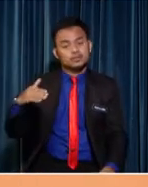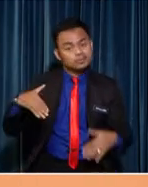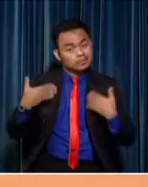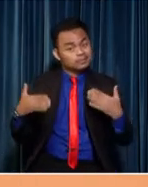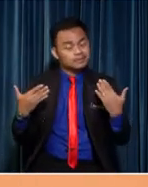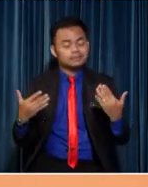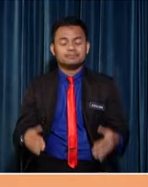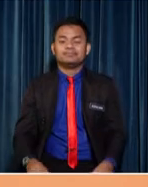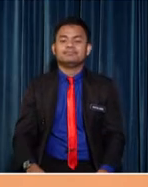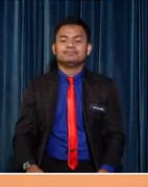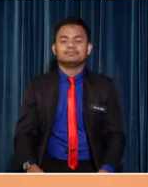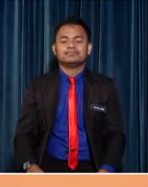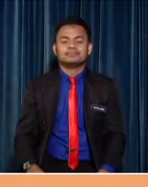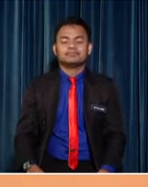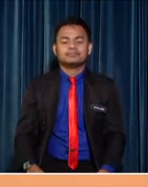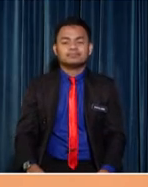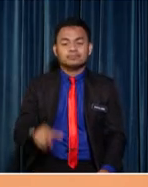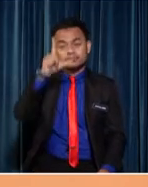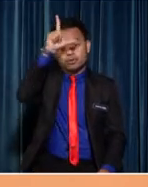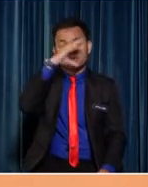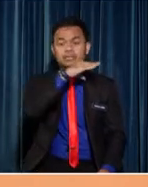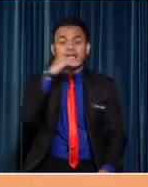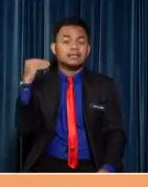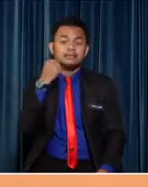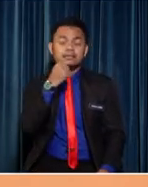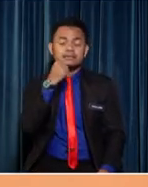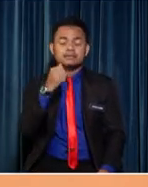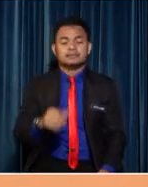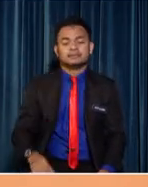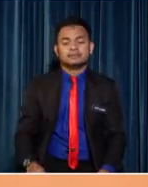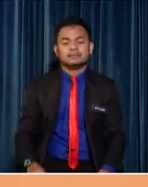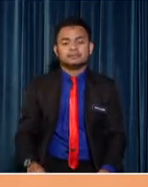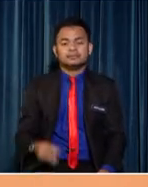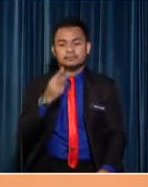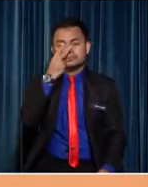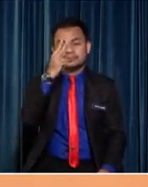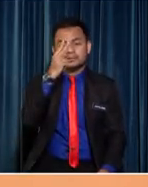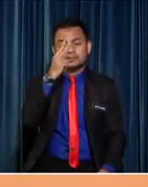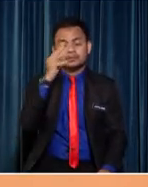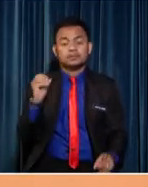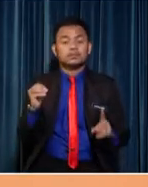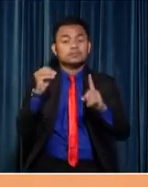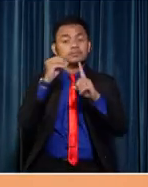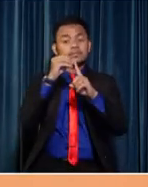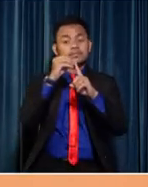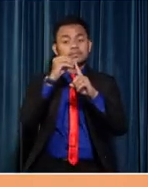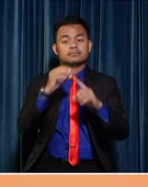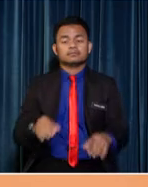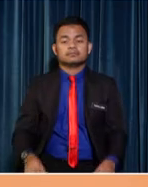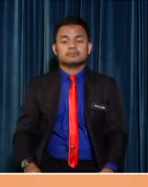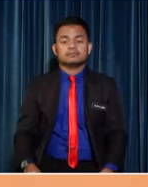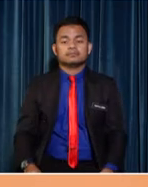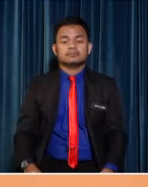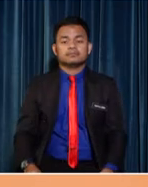fun. Boys and girls, look at these objects.